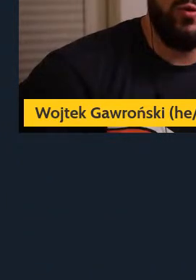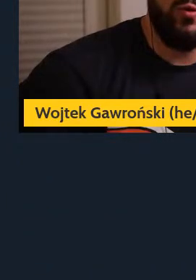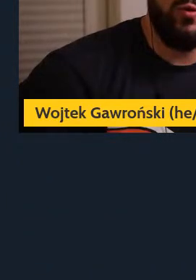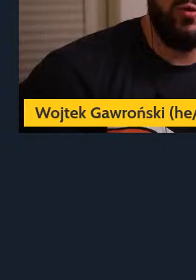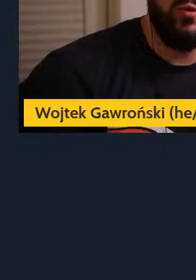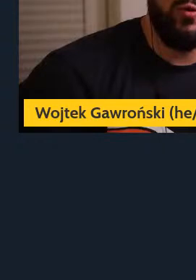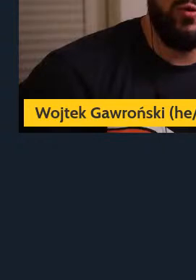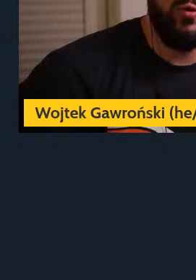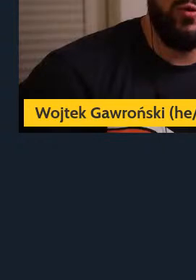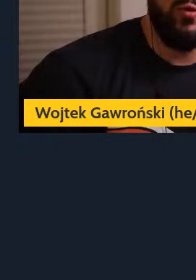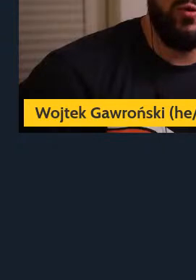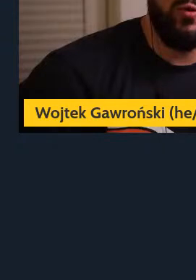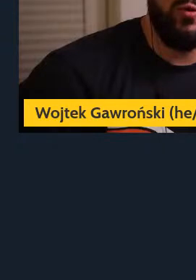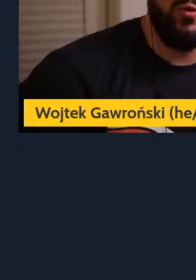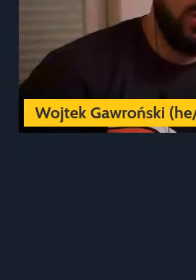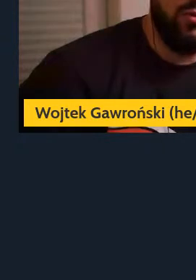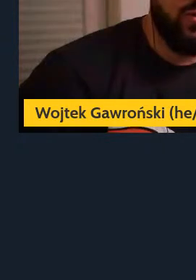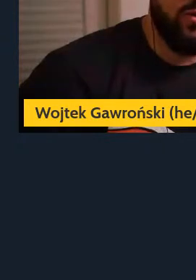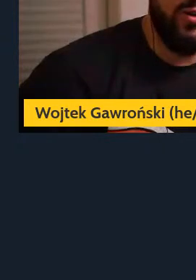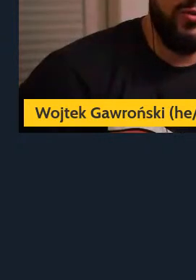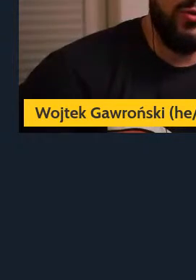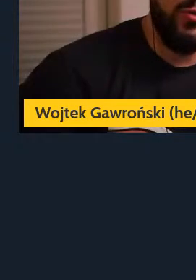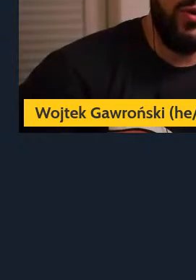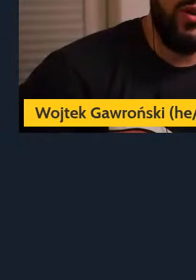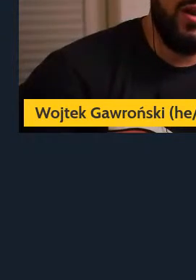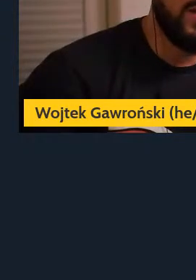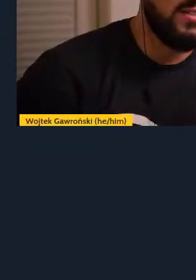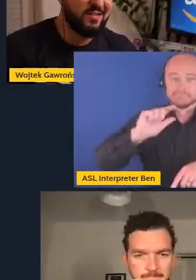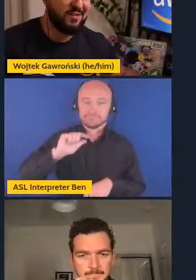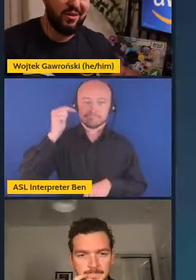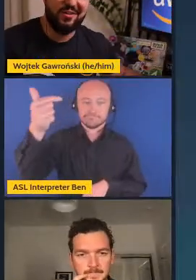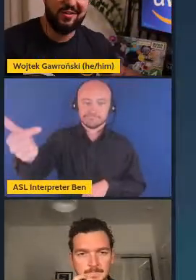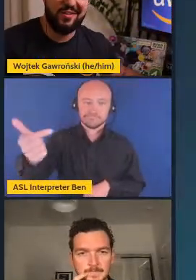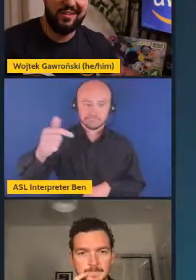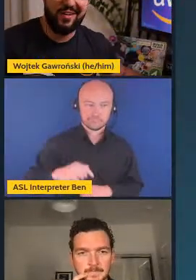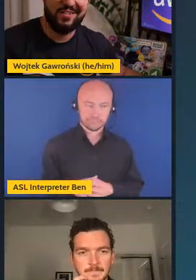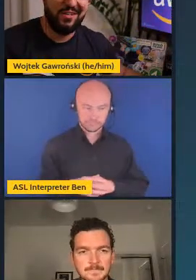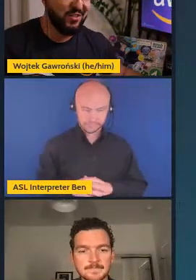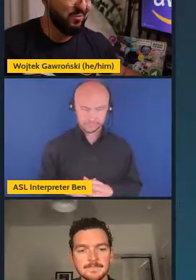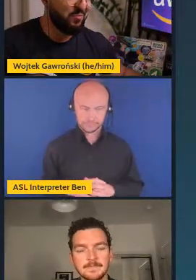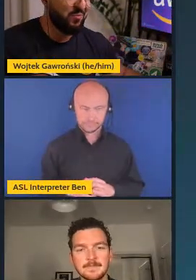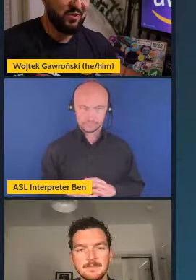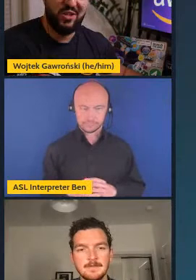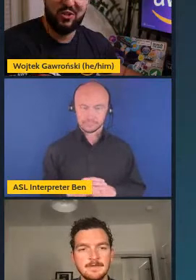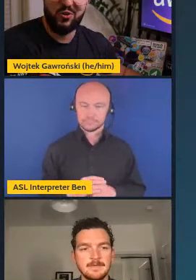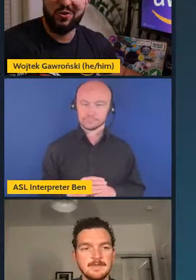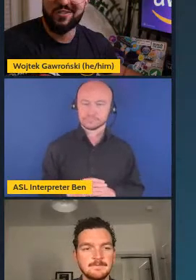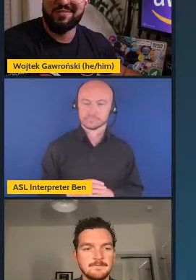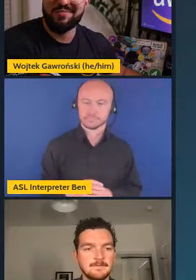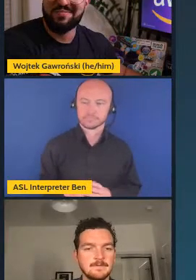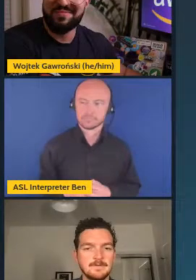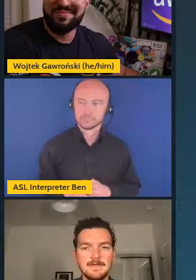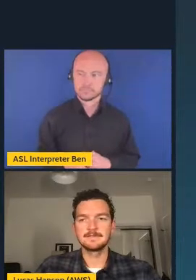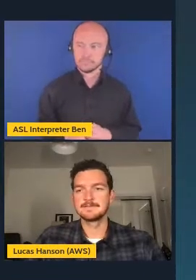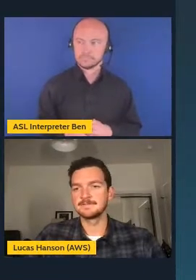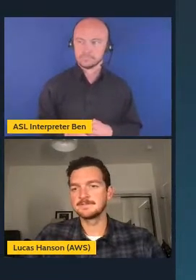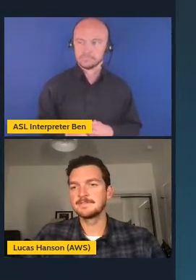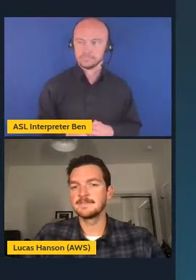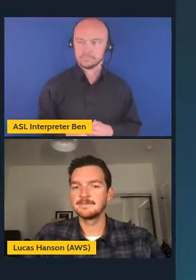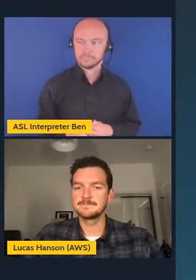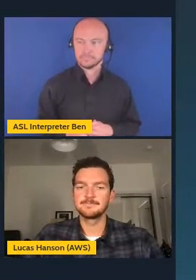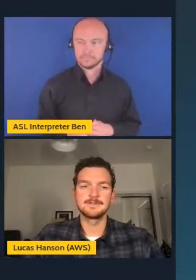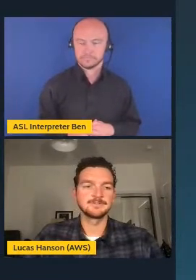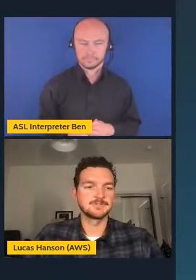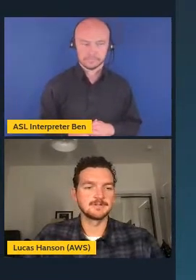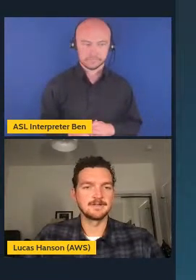chat. And yeah, Lucas, without further ado, let's start the next section. Stage is yours. Yeah, sounds good.